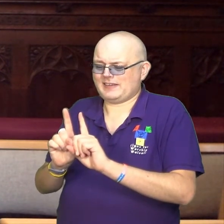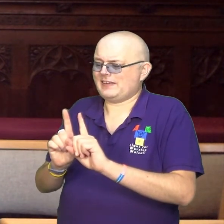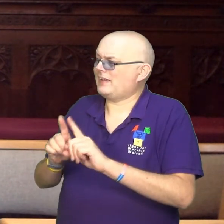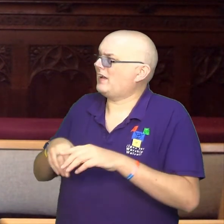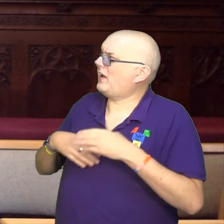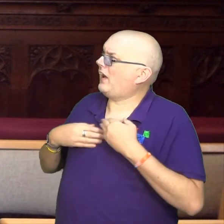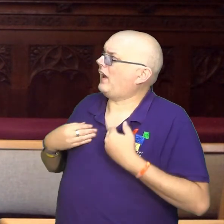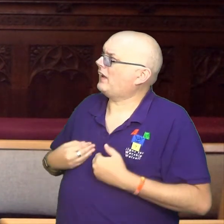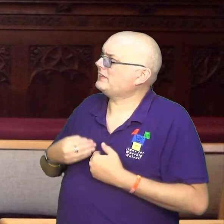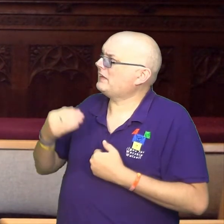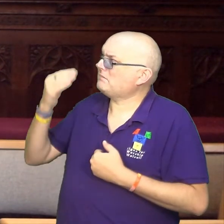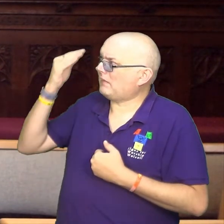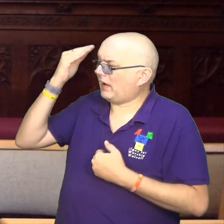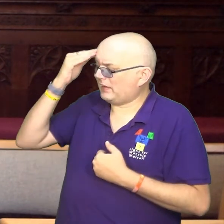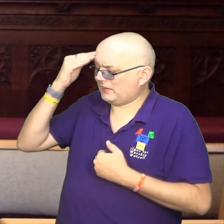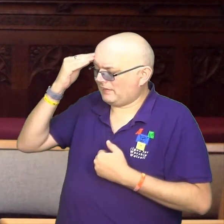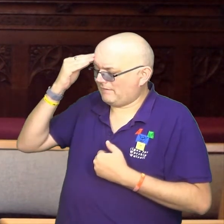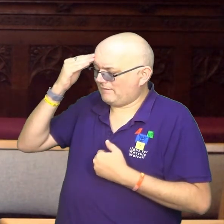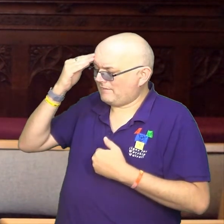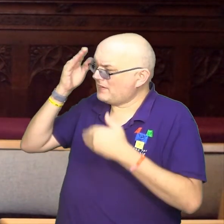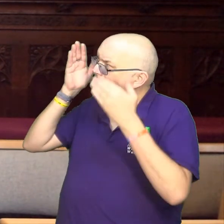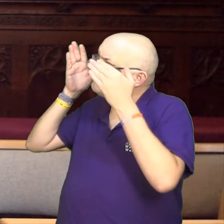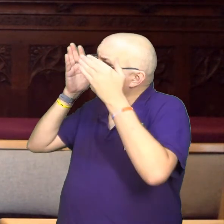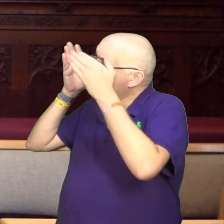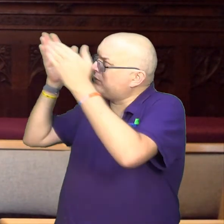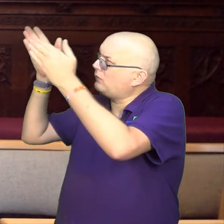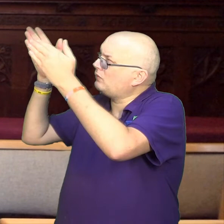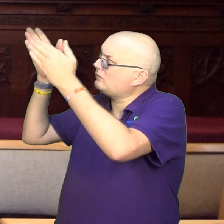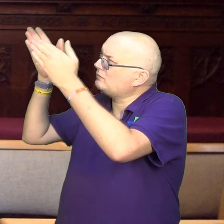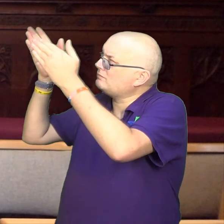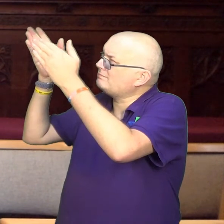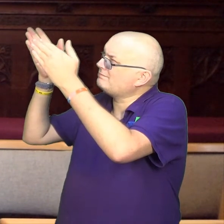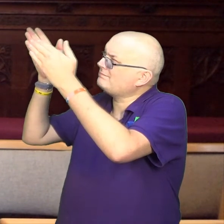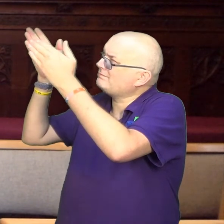Keep our hearts and minds fixed on you